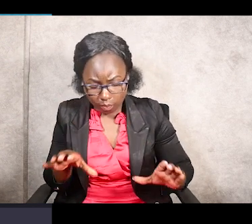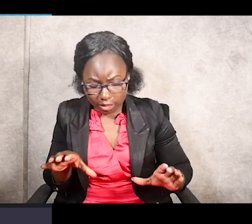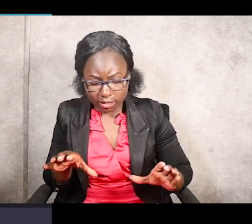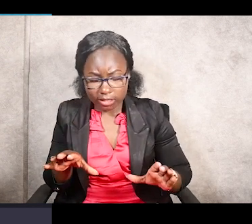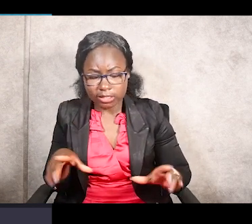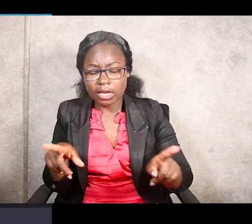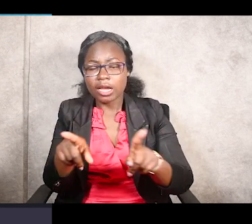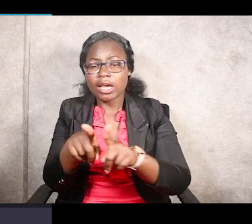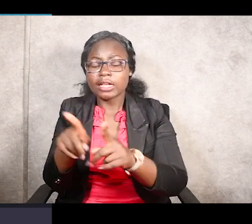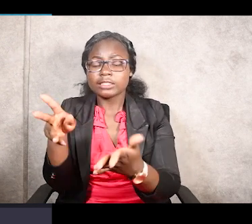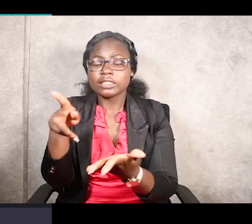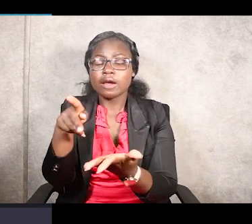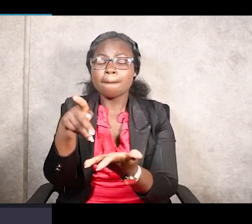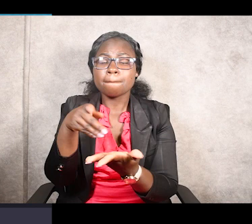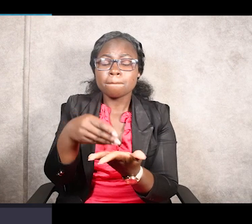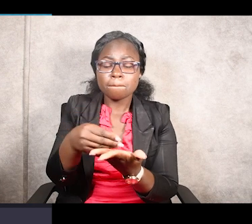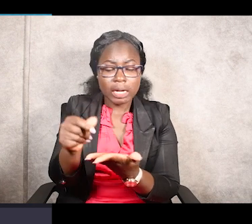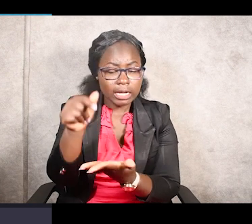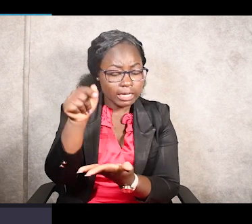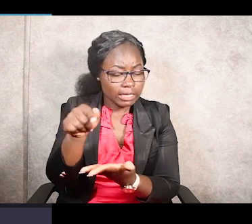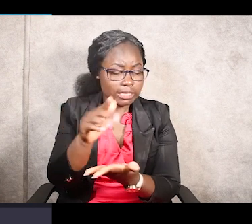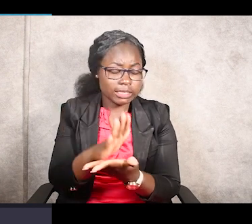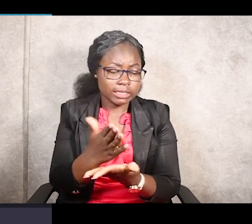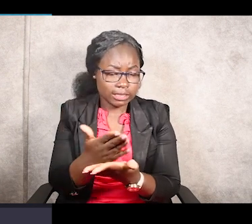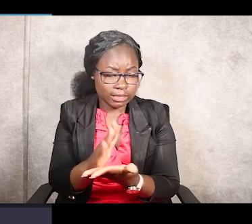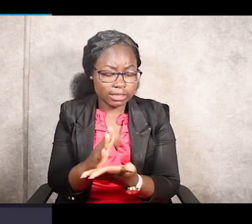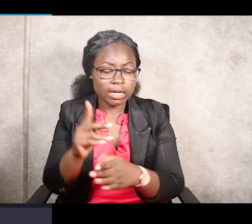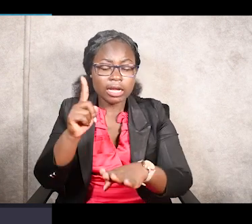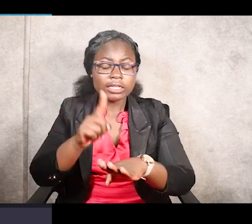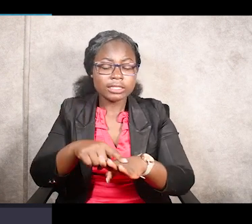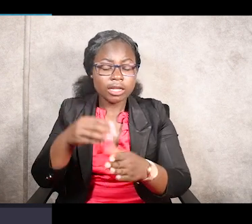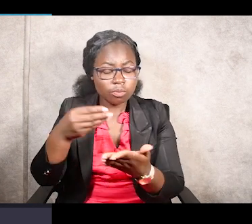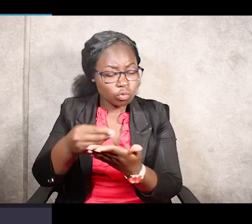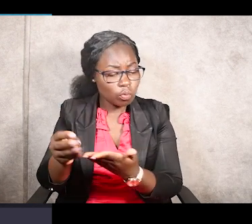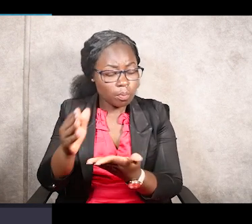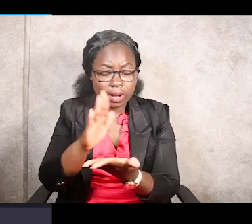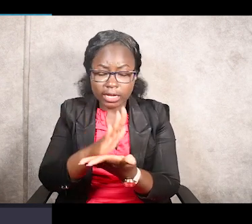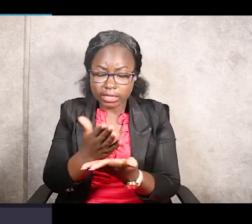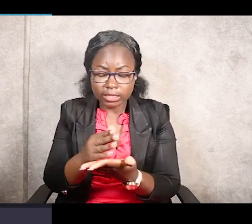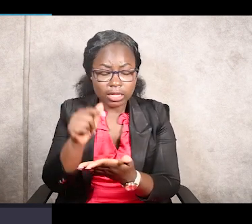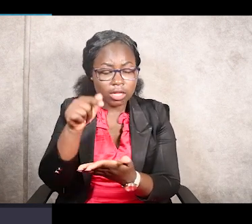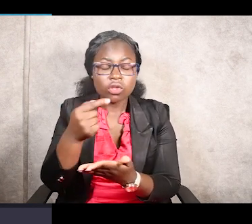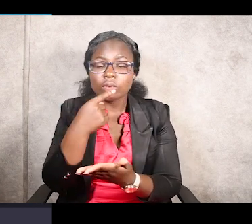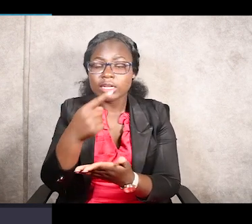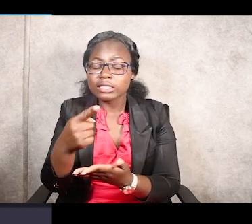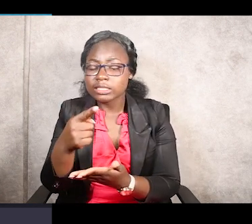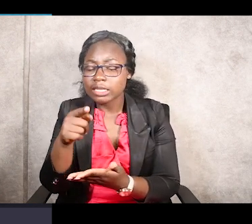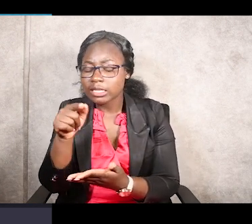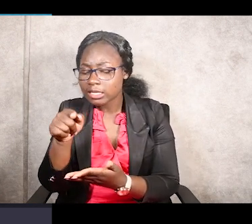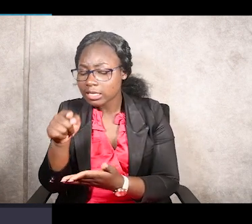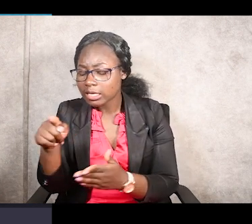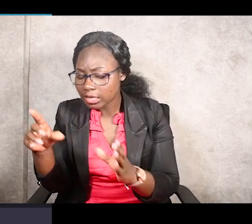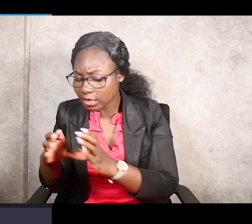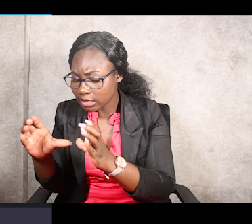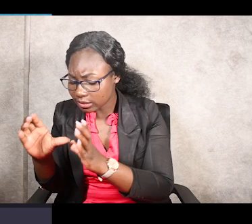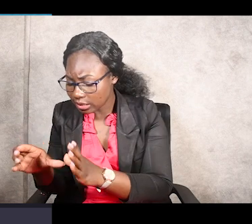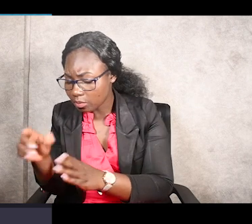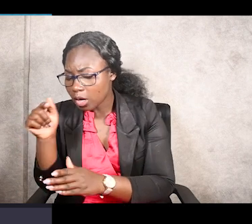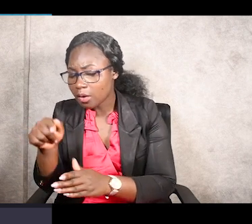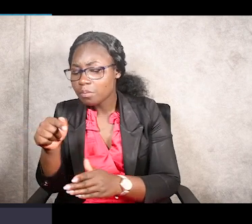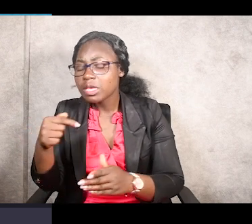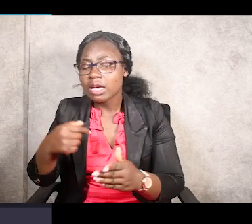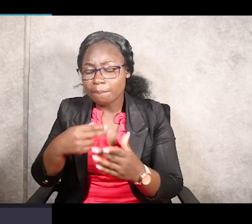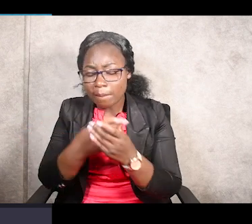you will buy that share. That when you're buying that share, you're telling Safaricom, I am being part of